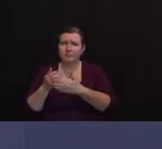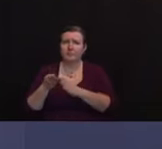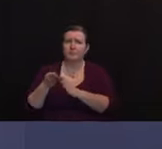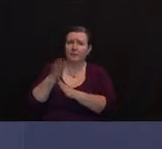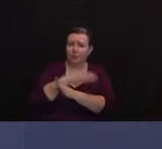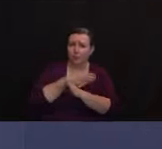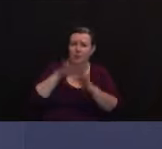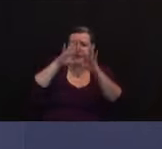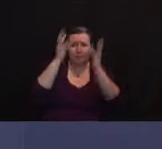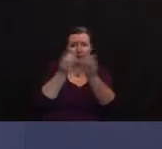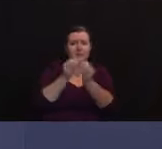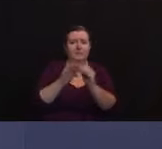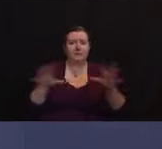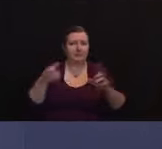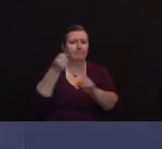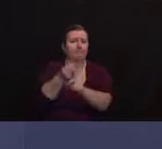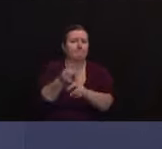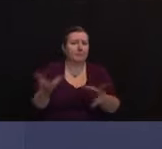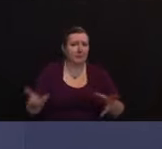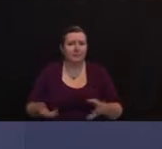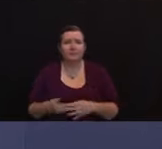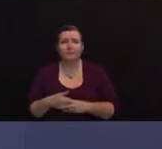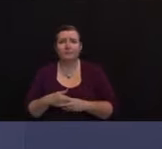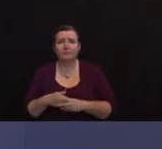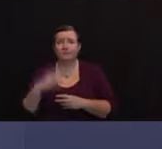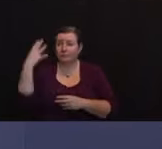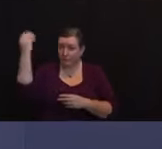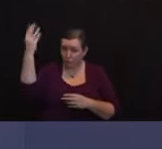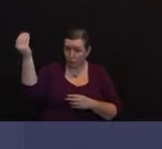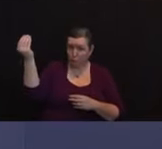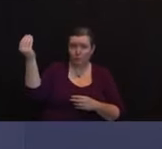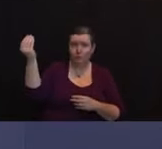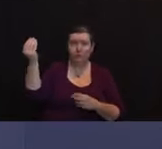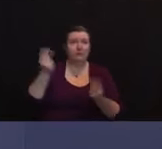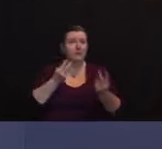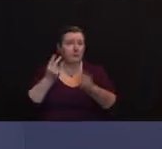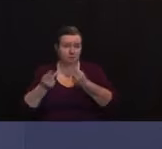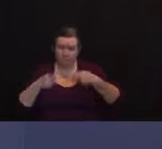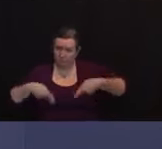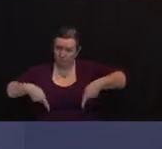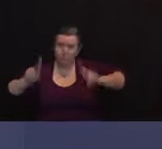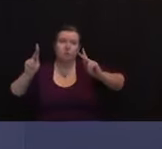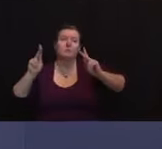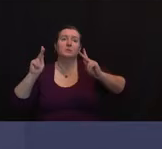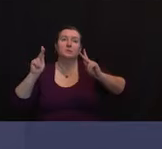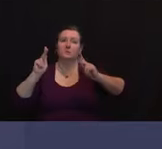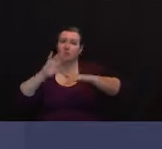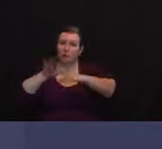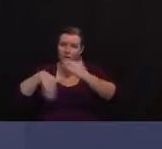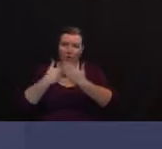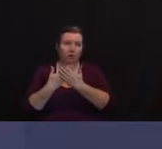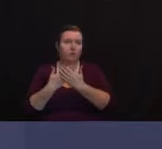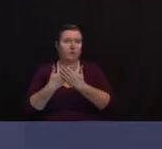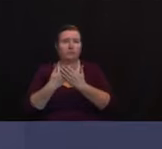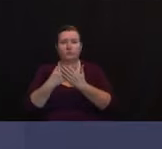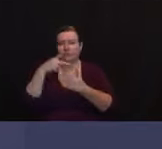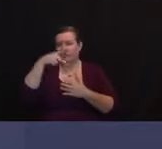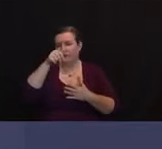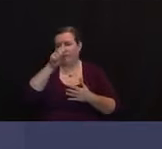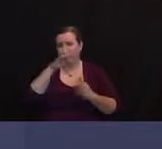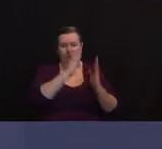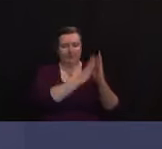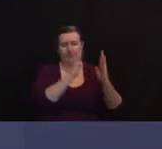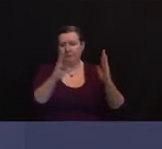Outdoor visitation is allowed in all phases, and with the weather turning milder, opportunities for outdoor visitation should increase.